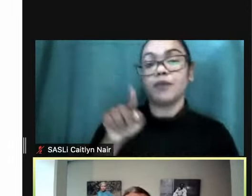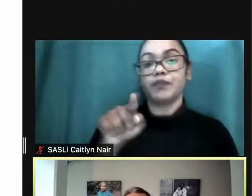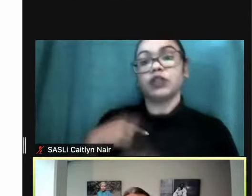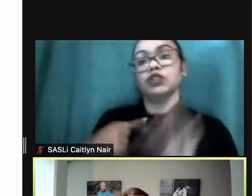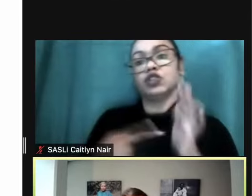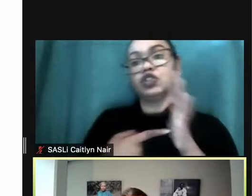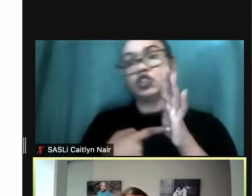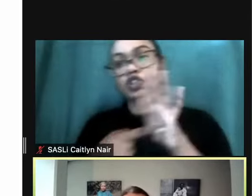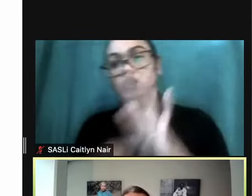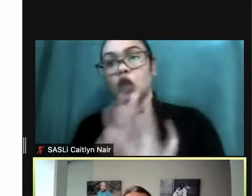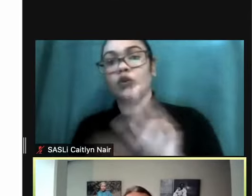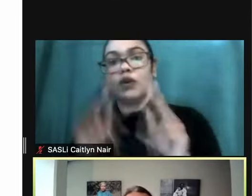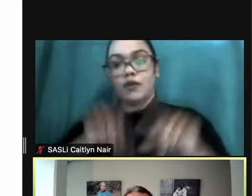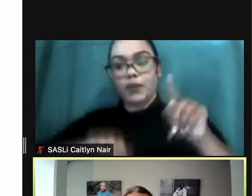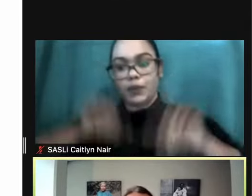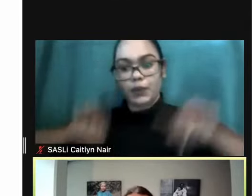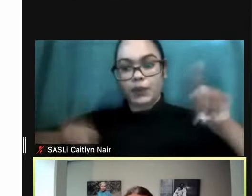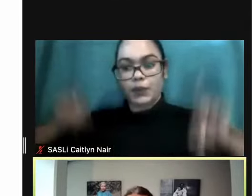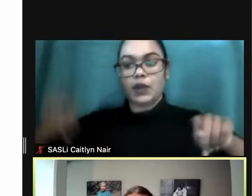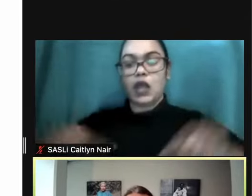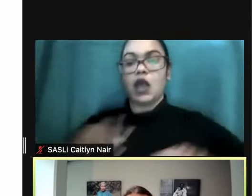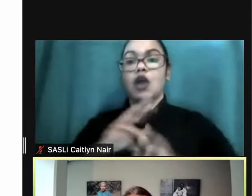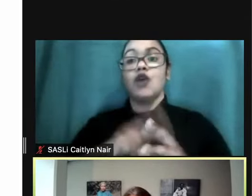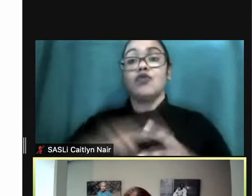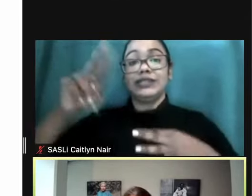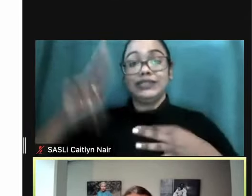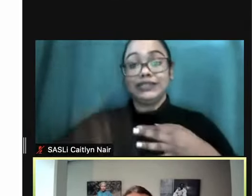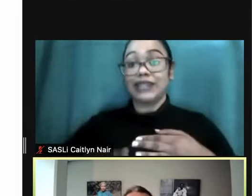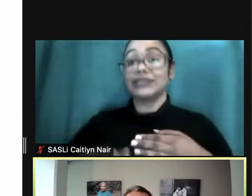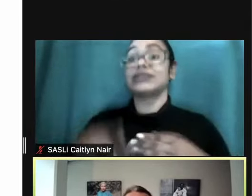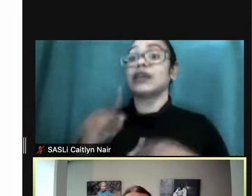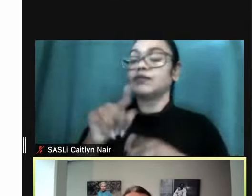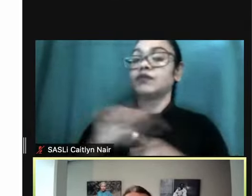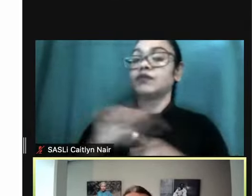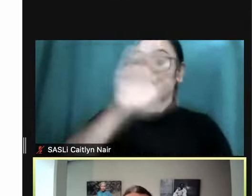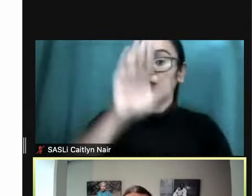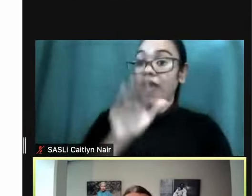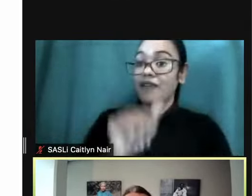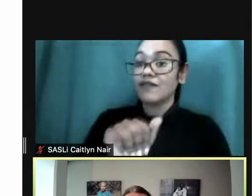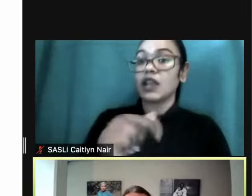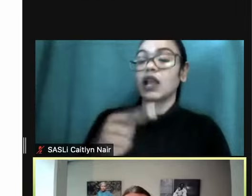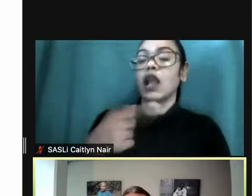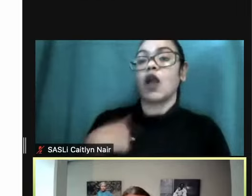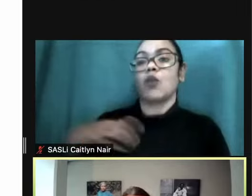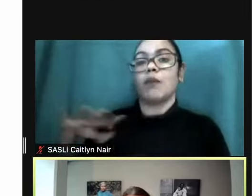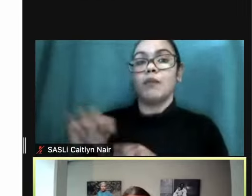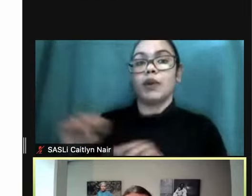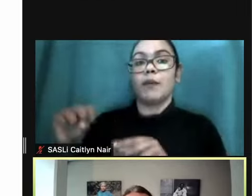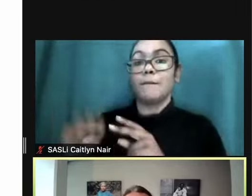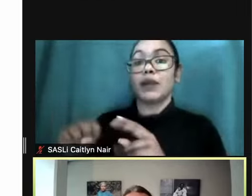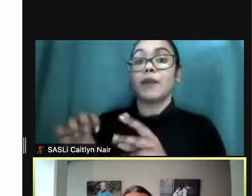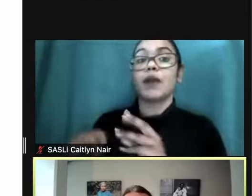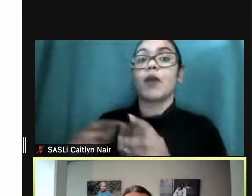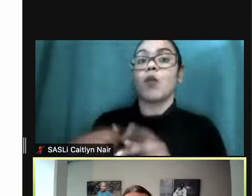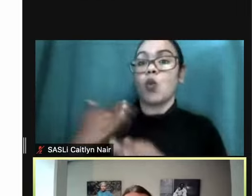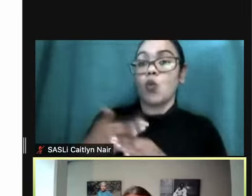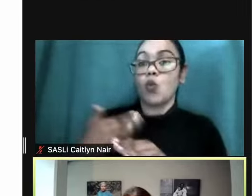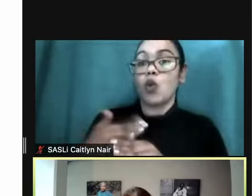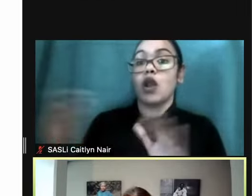qPCR. As we, South Africa and the NGSSA discovered the beta, working close with